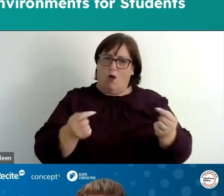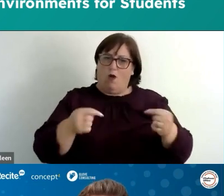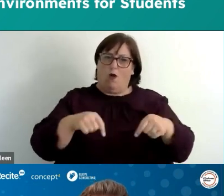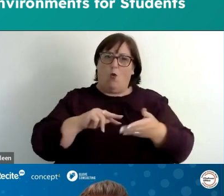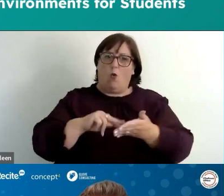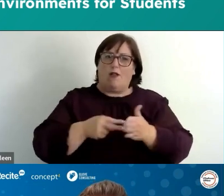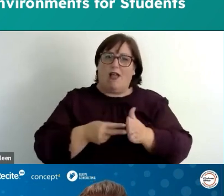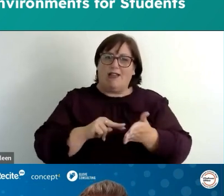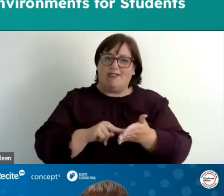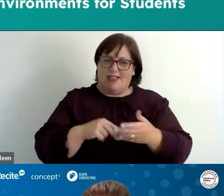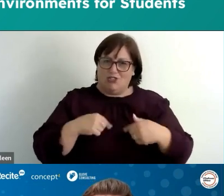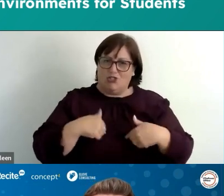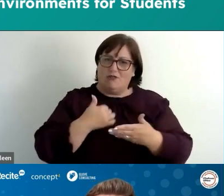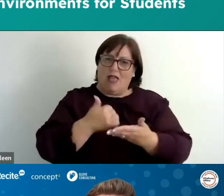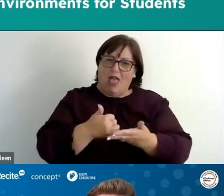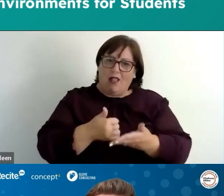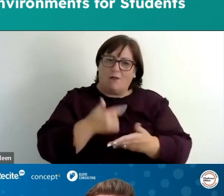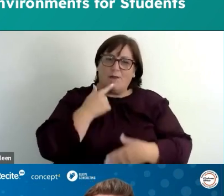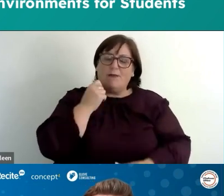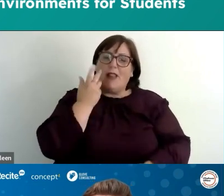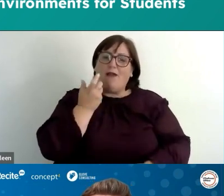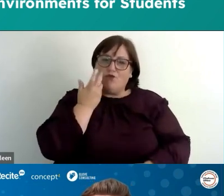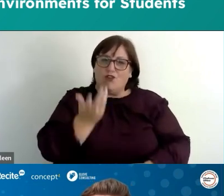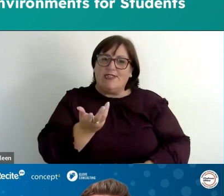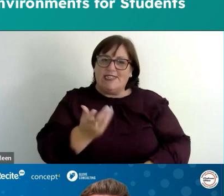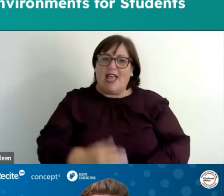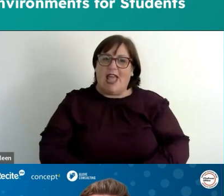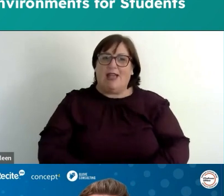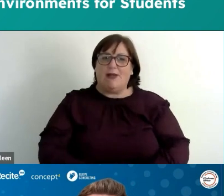day. Alex?